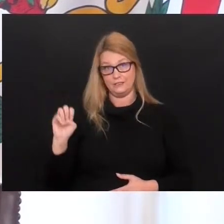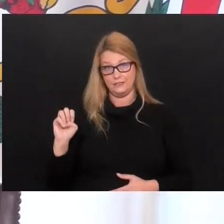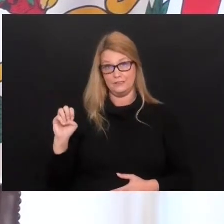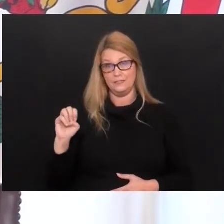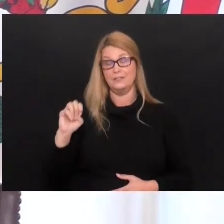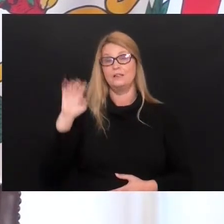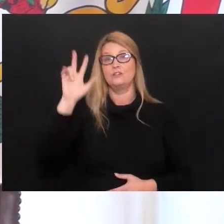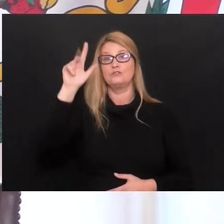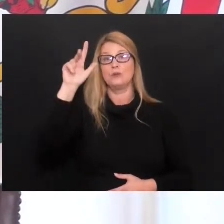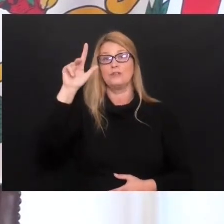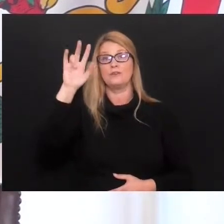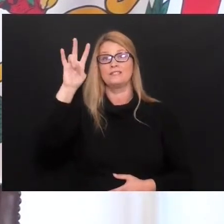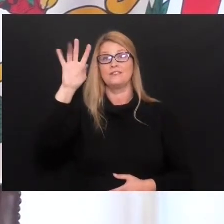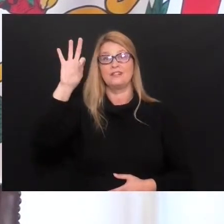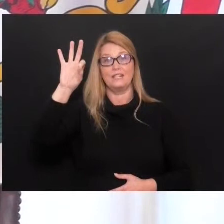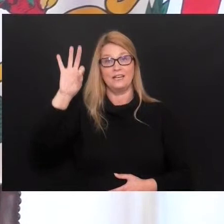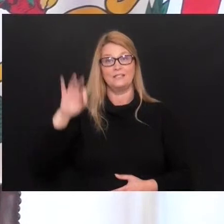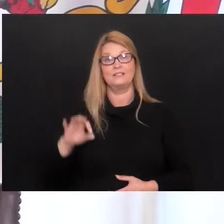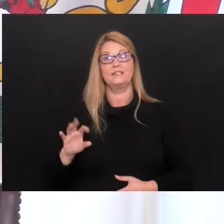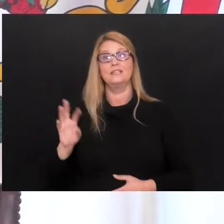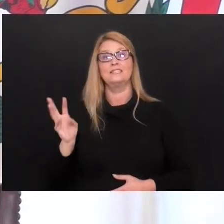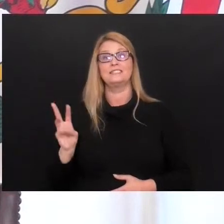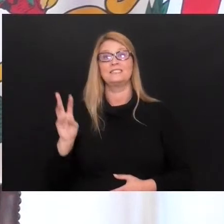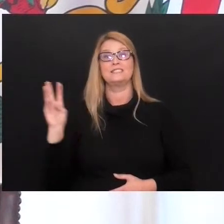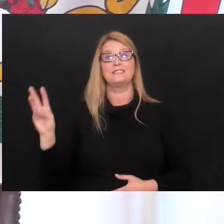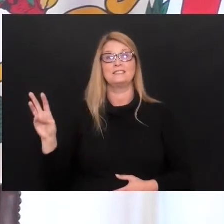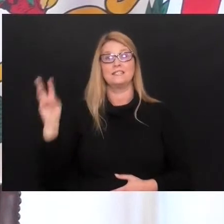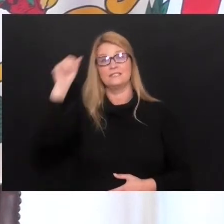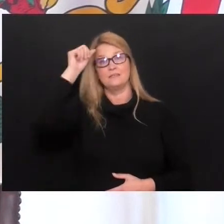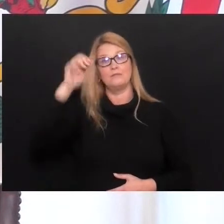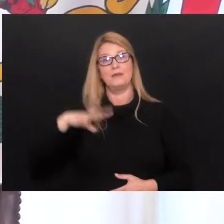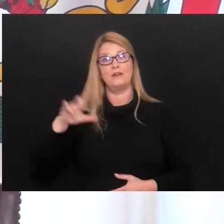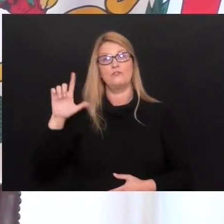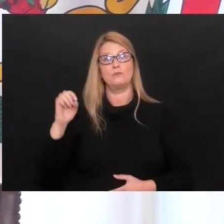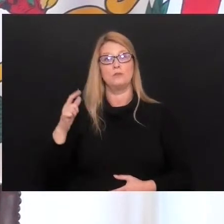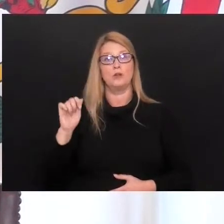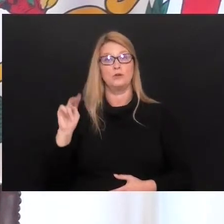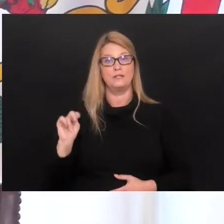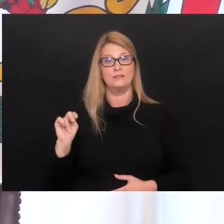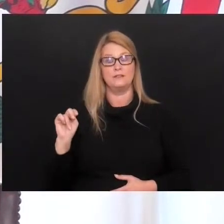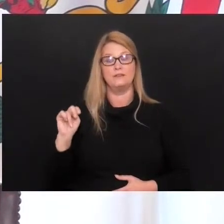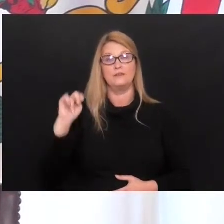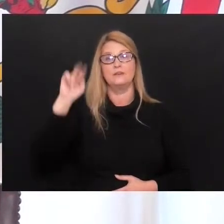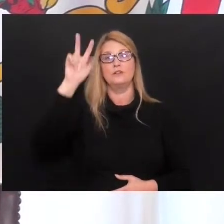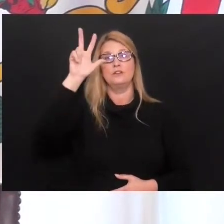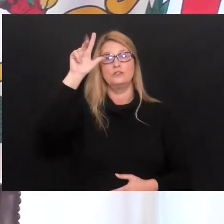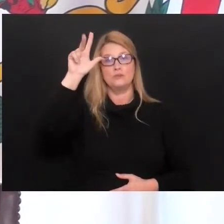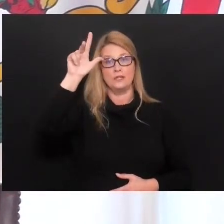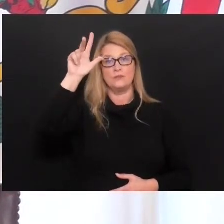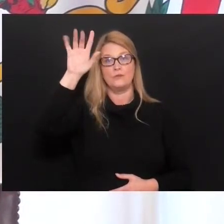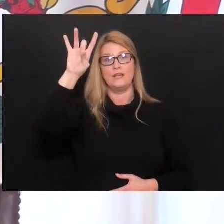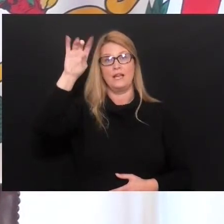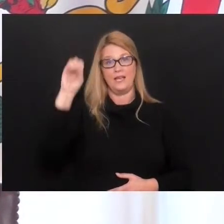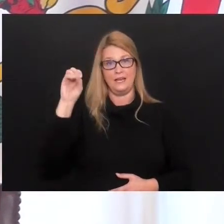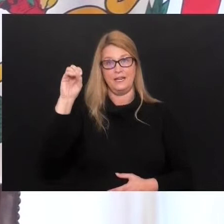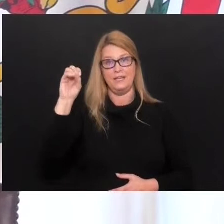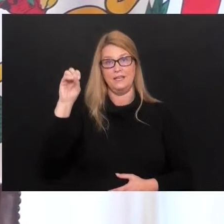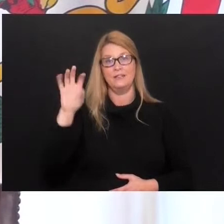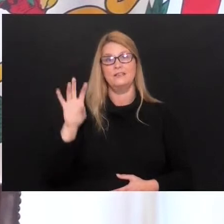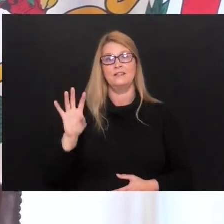Our 2,379th death is a 66-year-old male from Logan County. Our 2,380th death